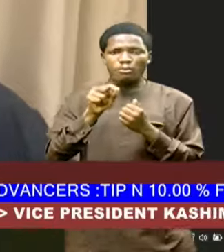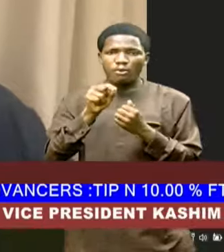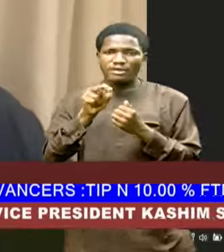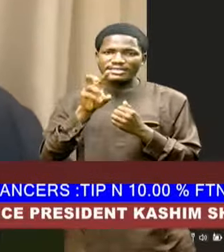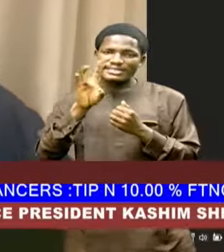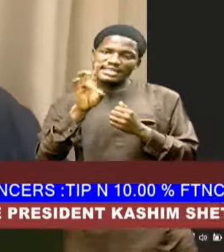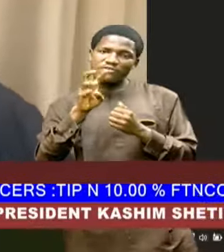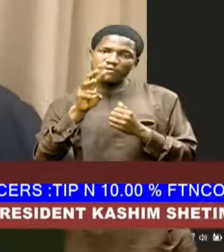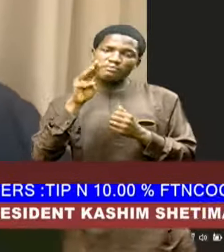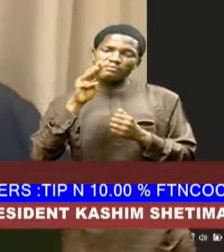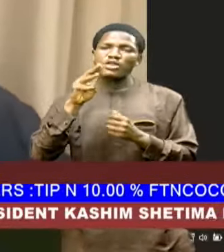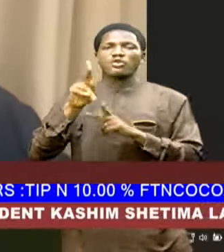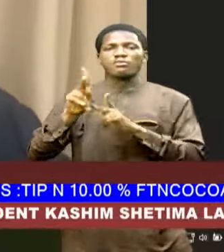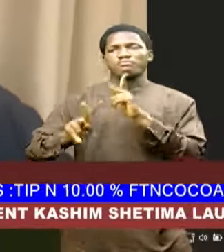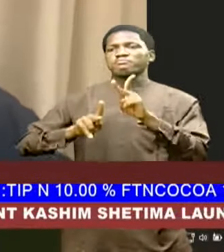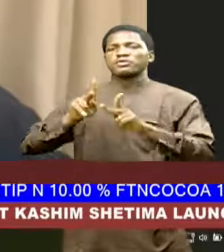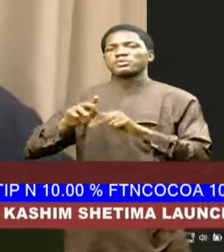even though it's a monarchy,